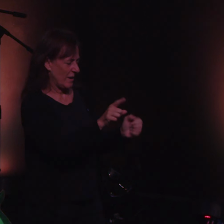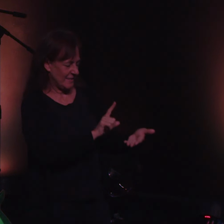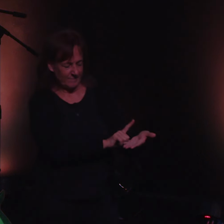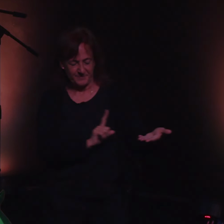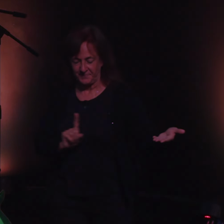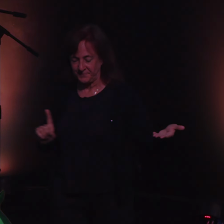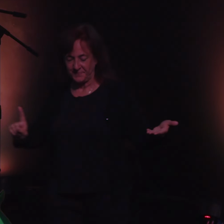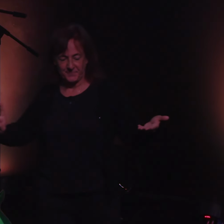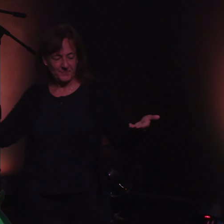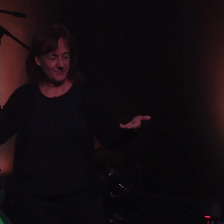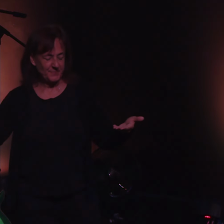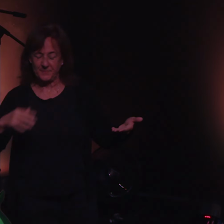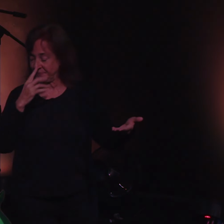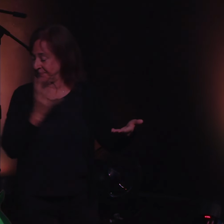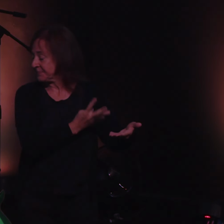other side.